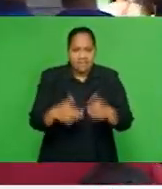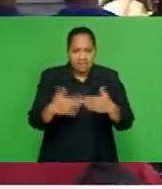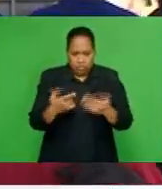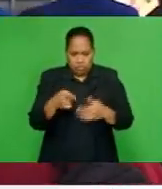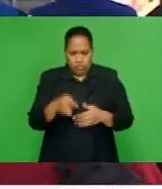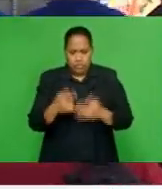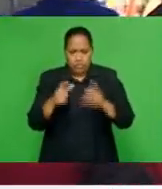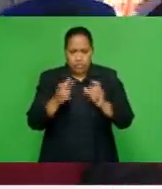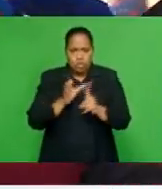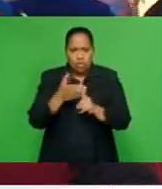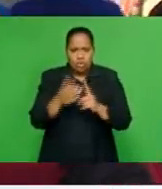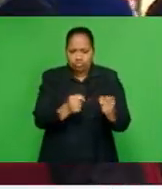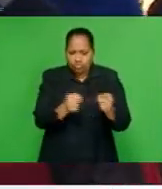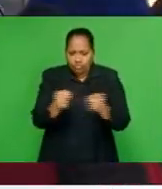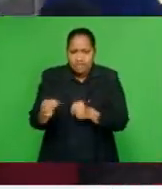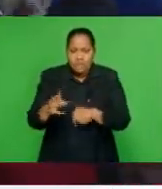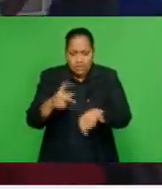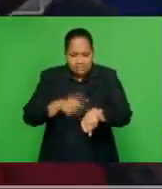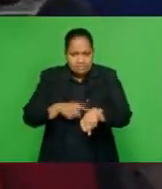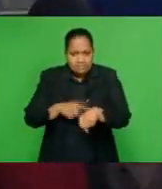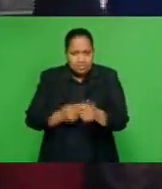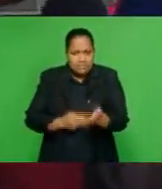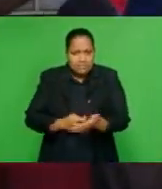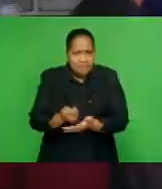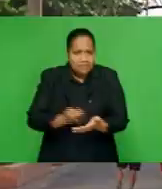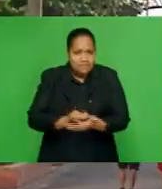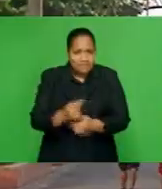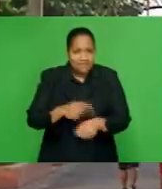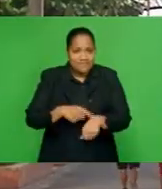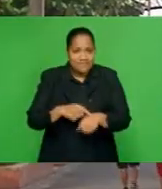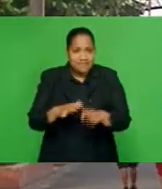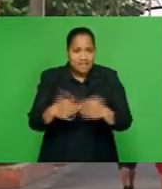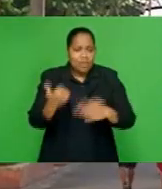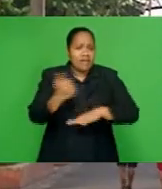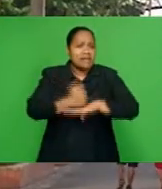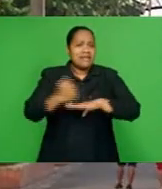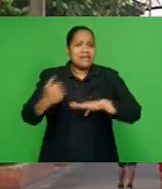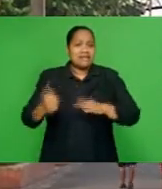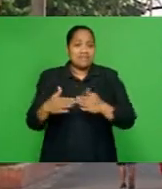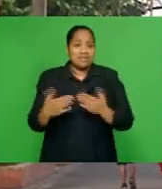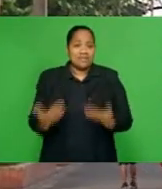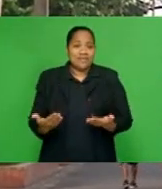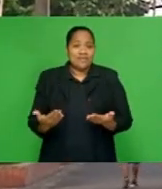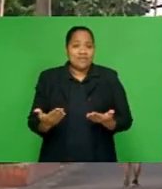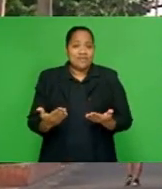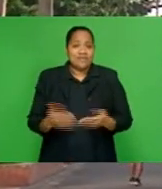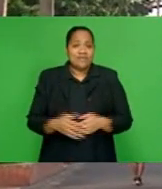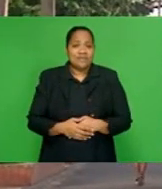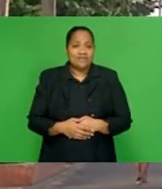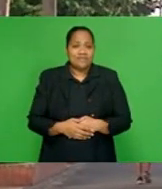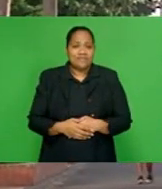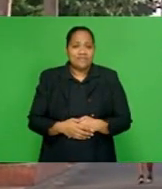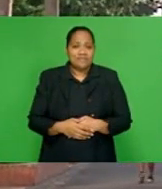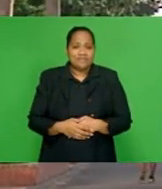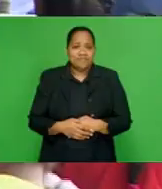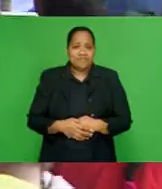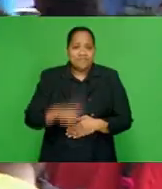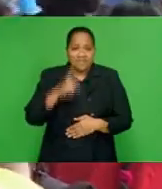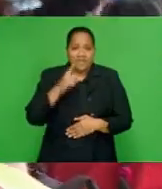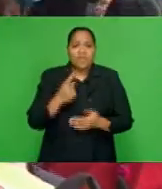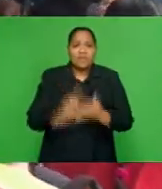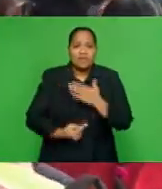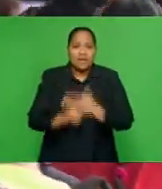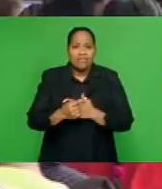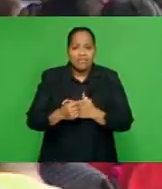more timely payments. He says government is now at a point where it can comfortably ease up on